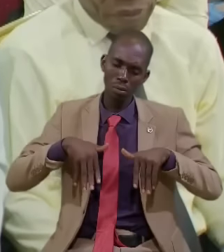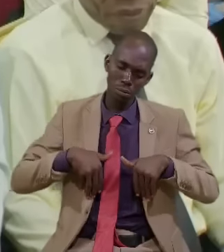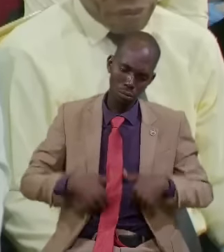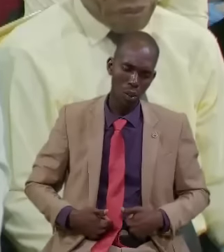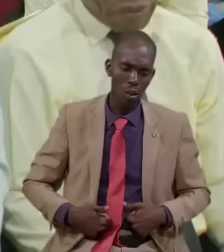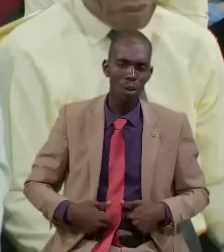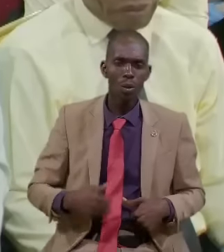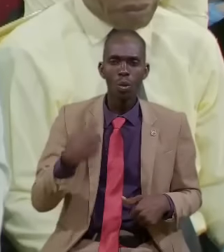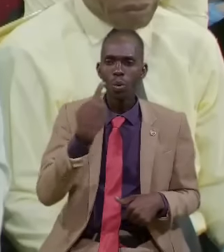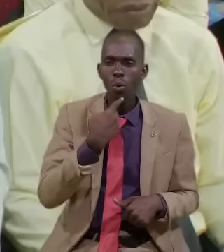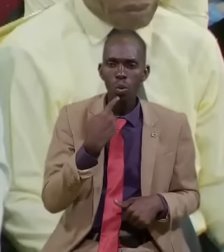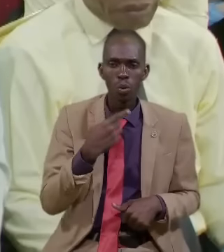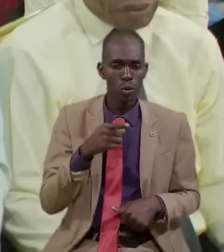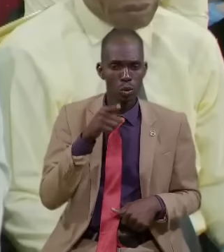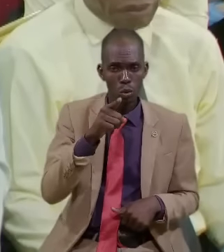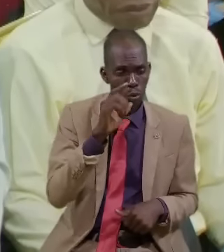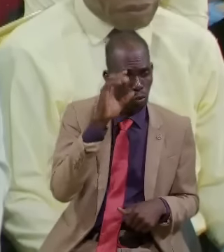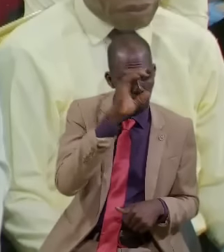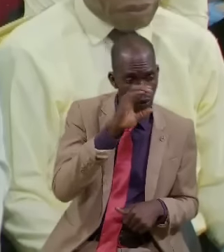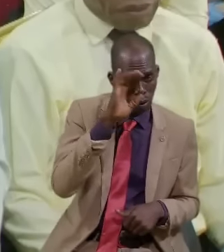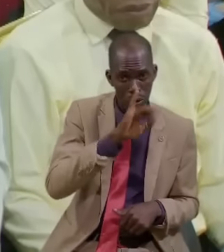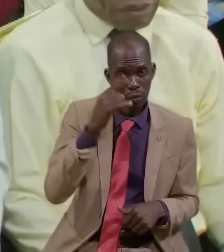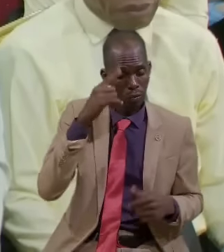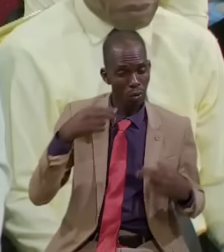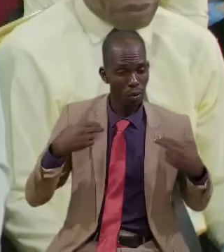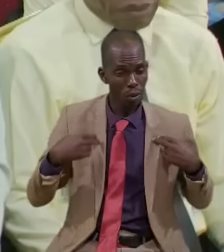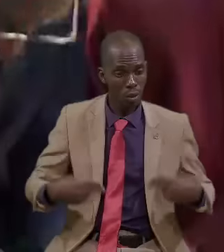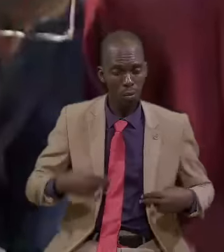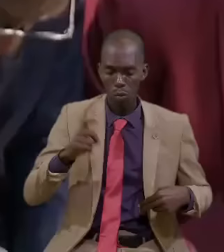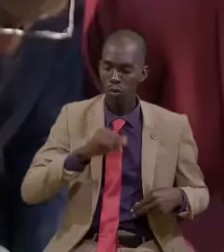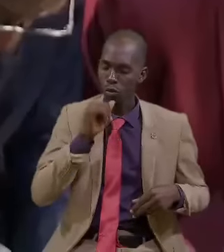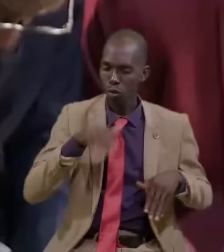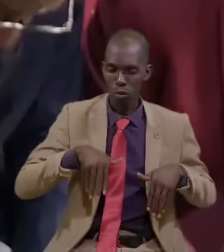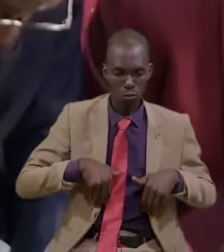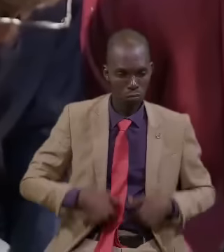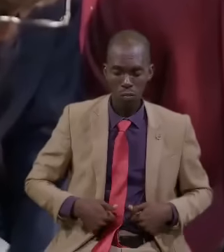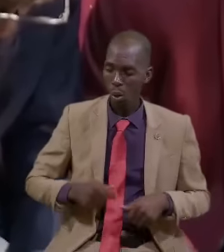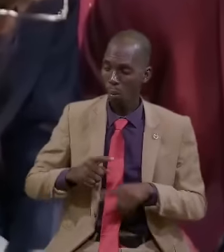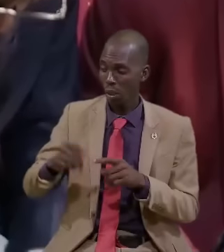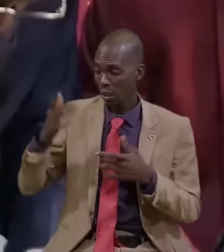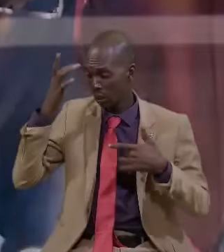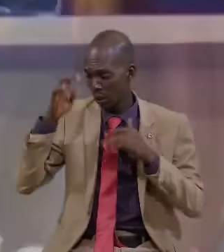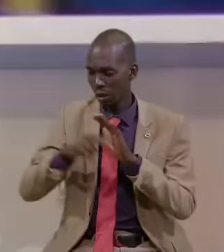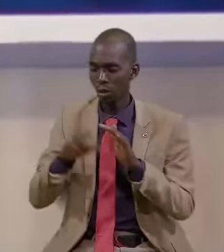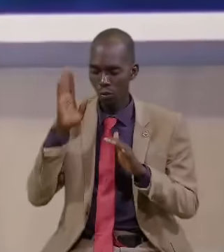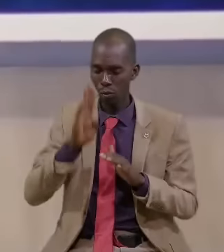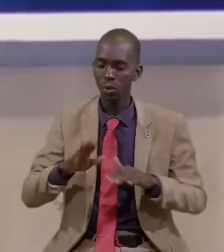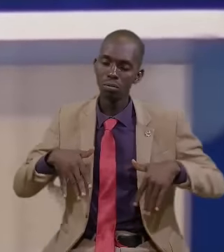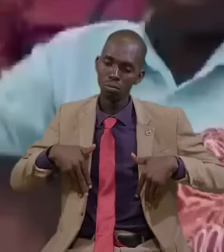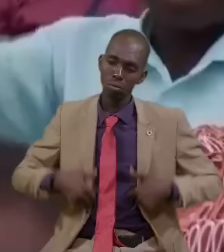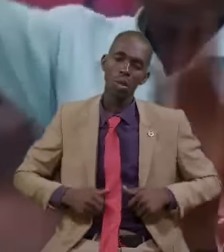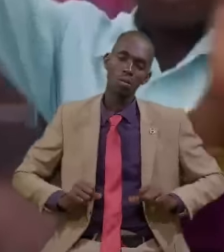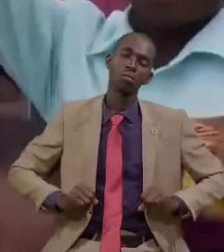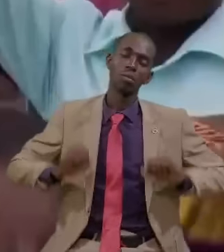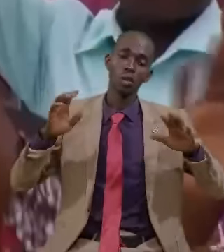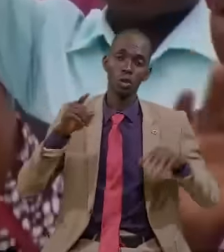not give up. The sickness has to give up. I see somebody there. You will not give